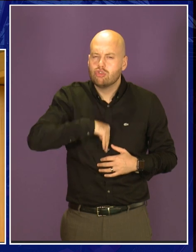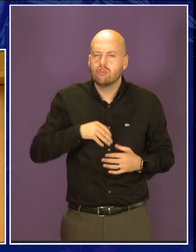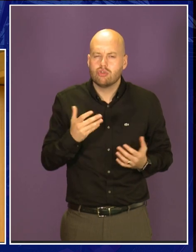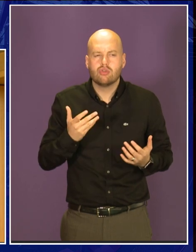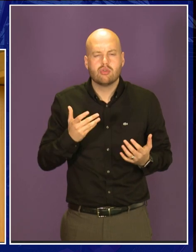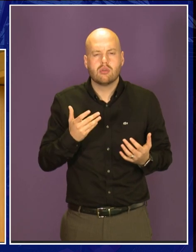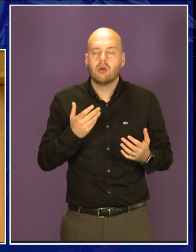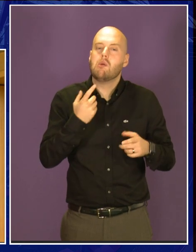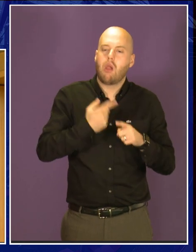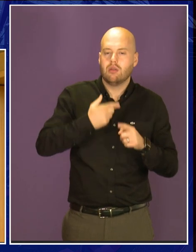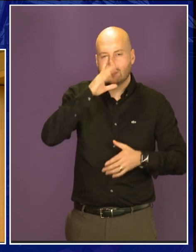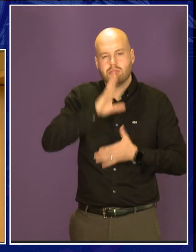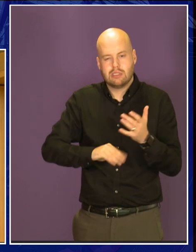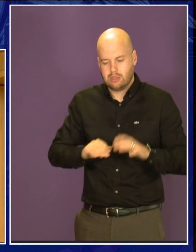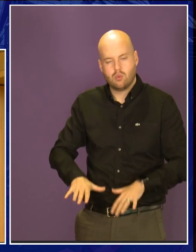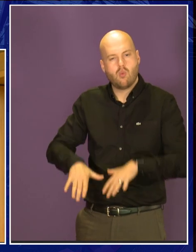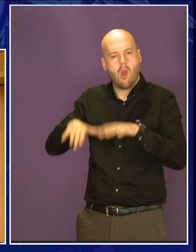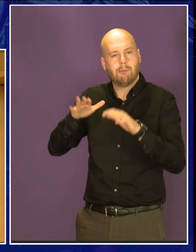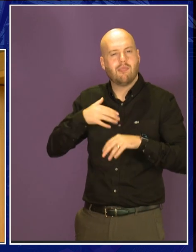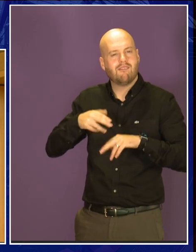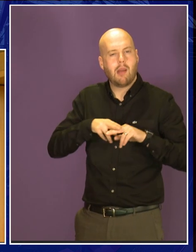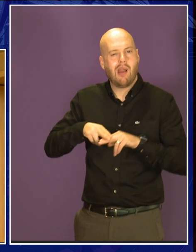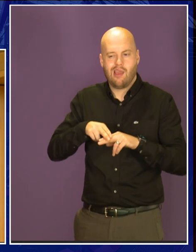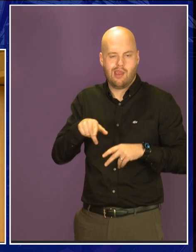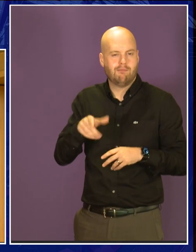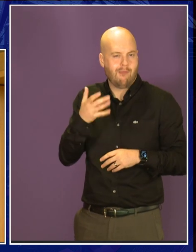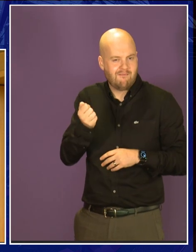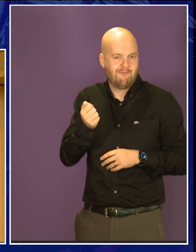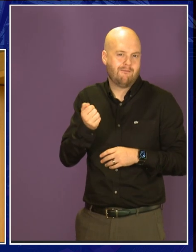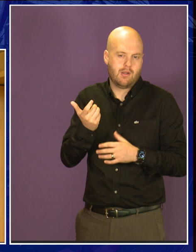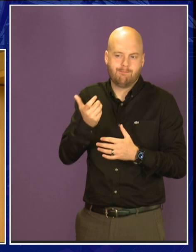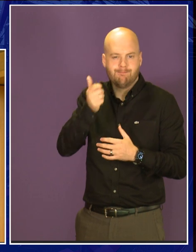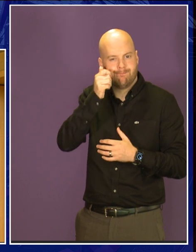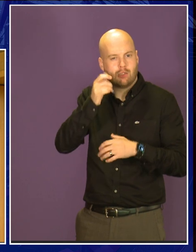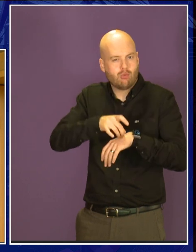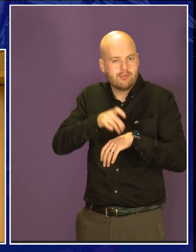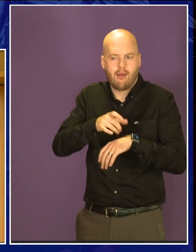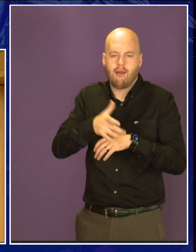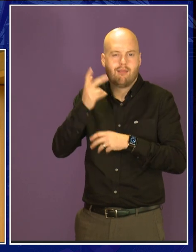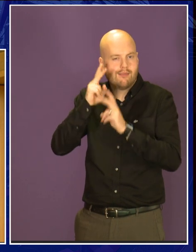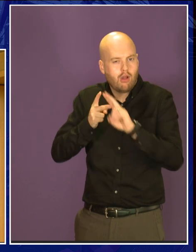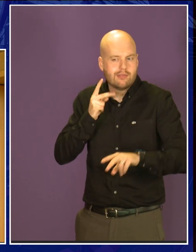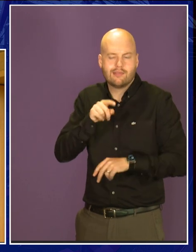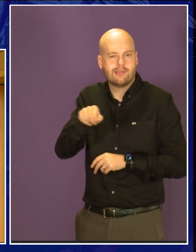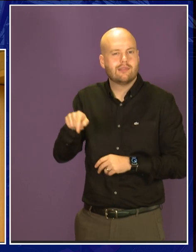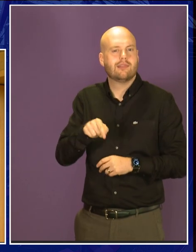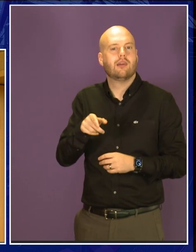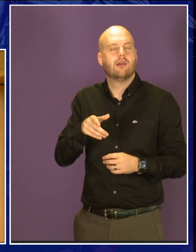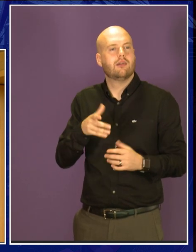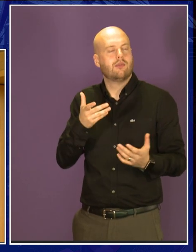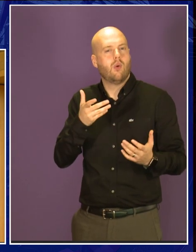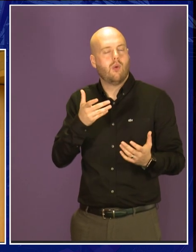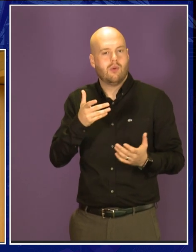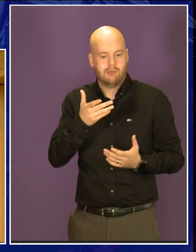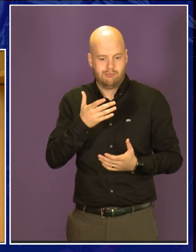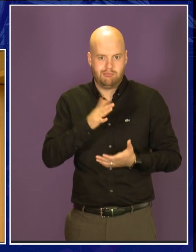growing up in a family of people who are medical doctors and nurses, and being in a space where I was